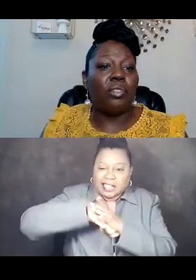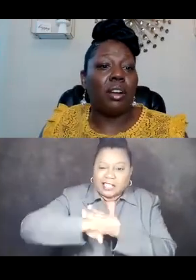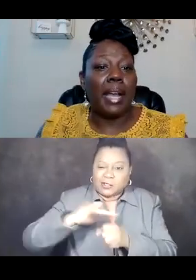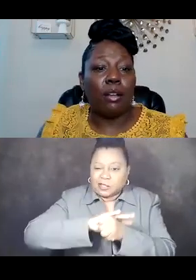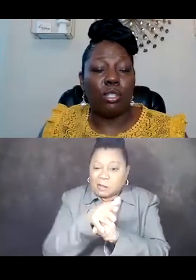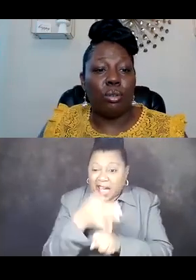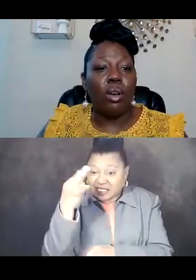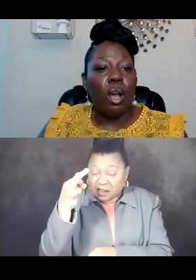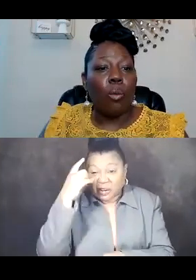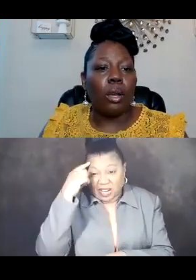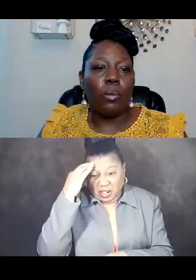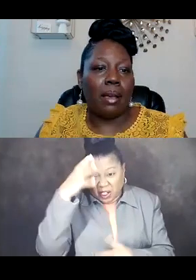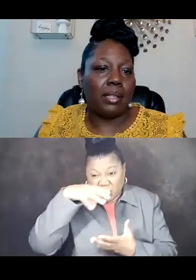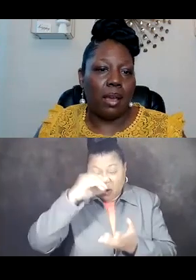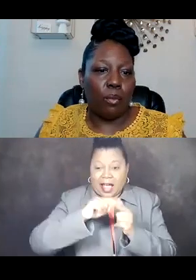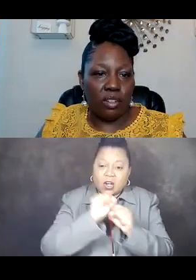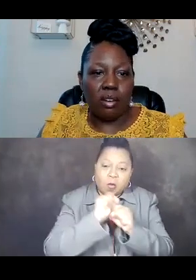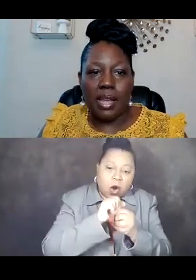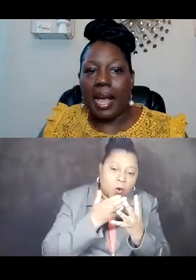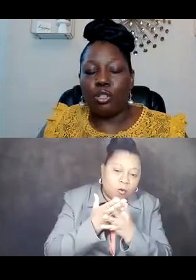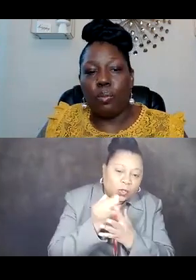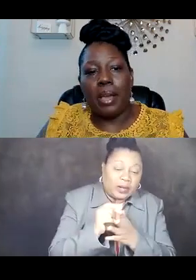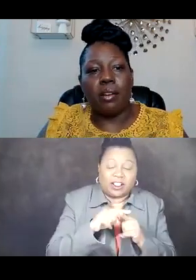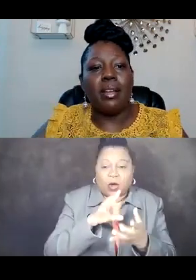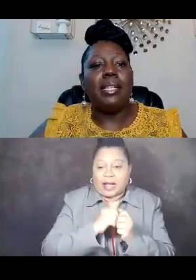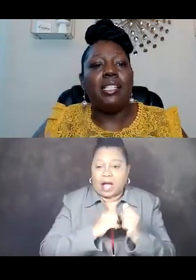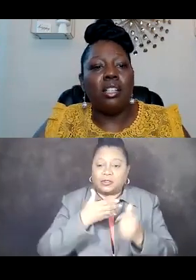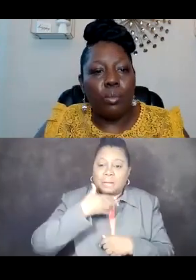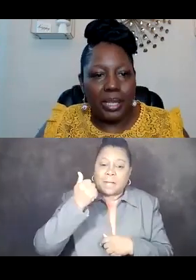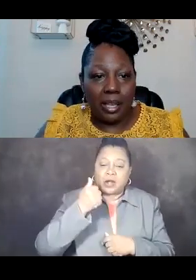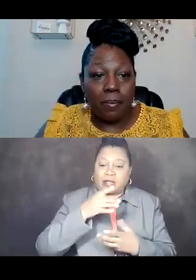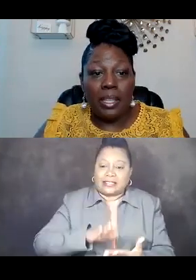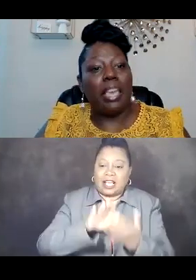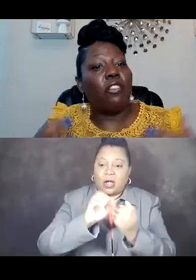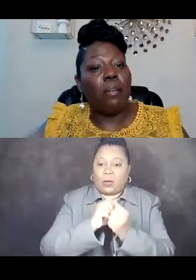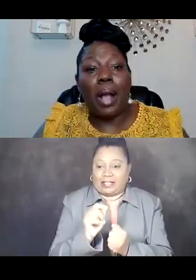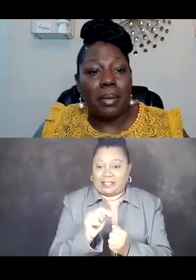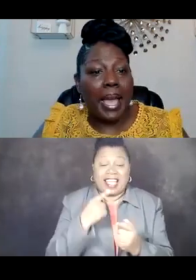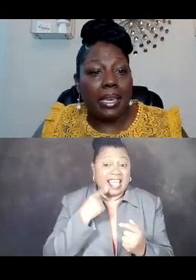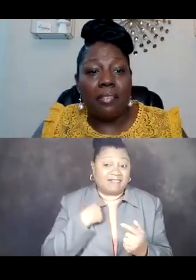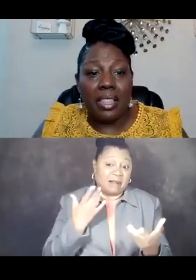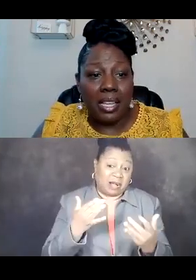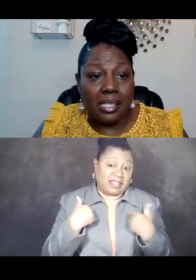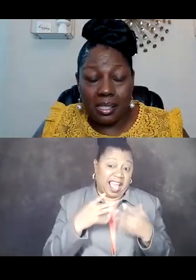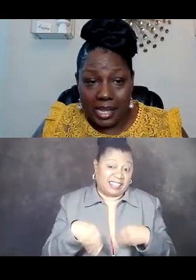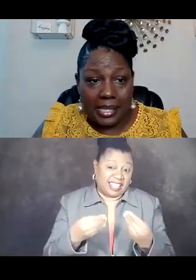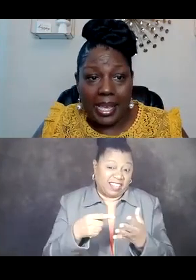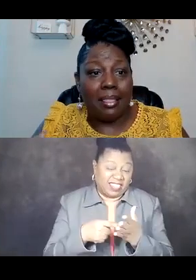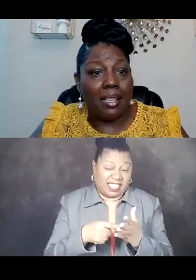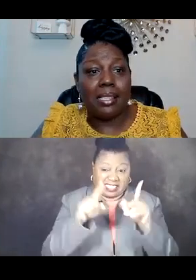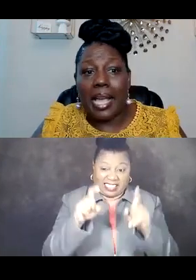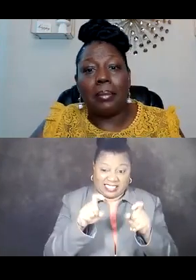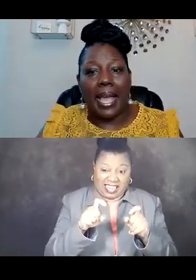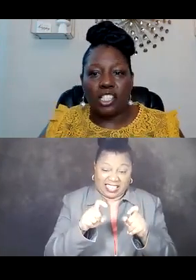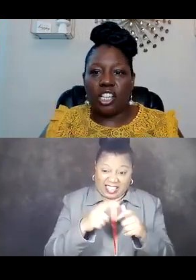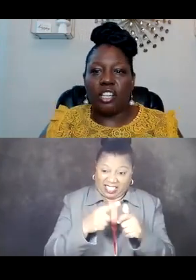and we've learned how to work around it and we've learned how to better deal with it. If I probably had given this test at